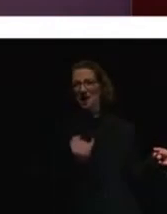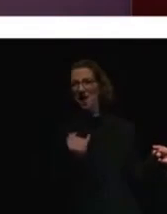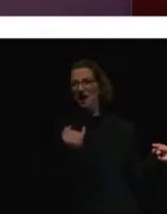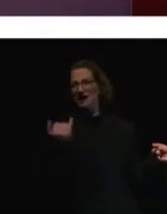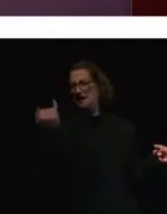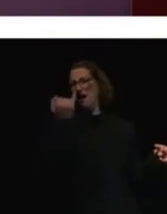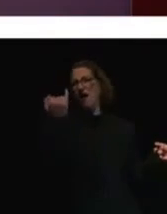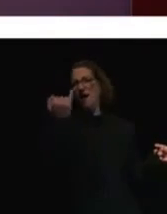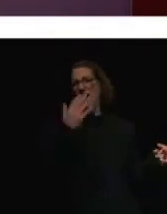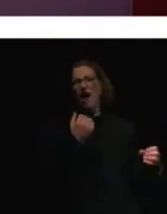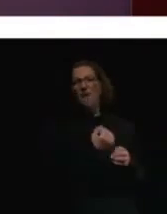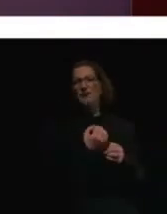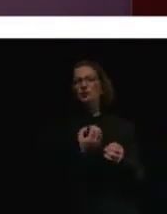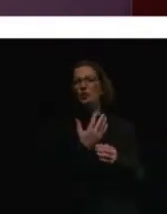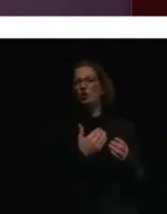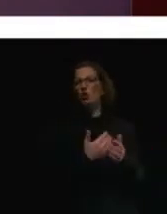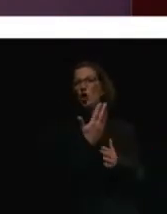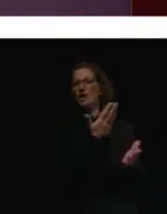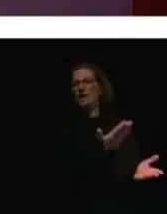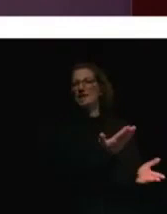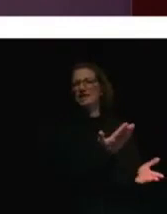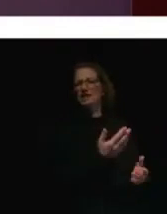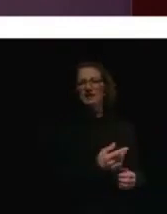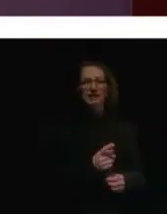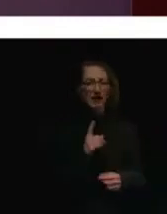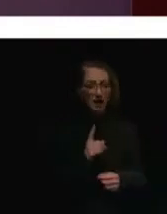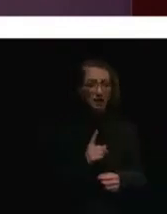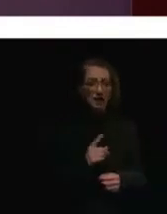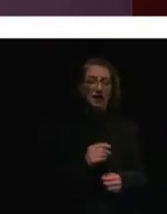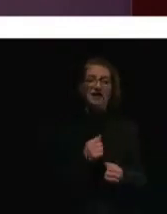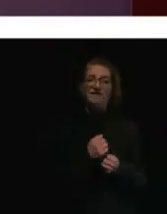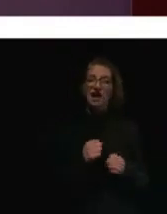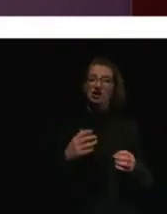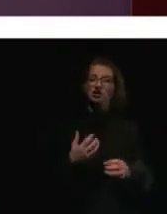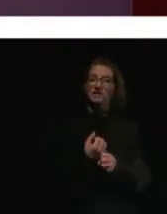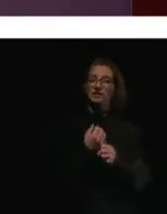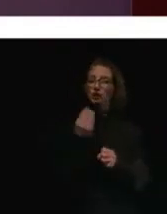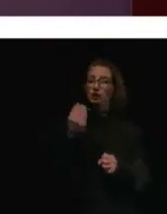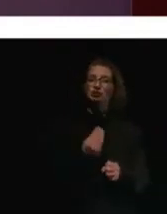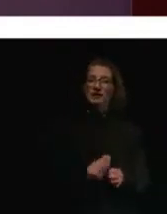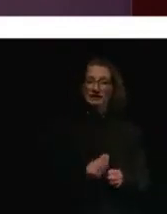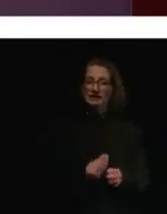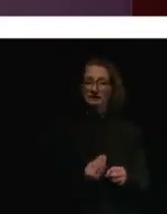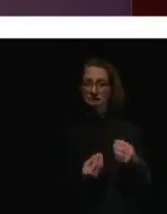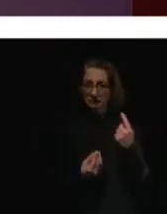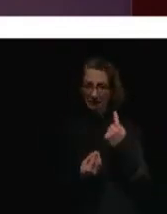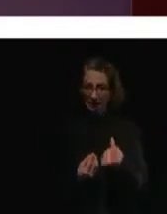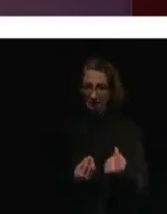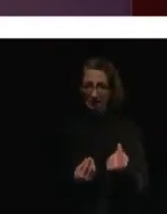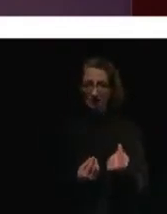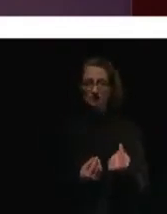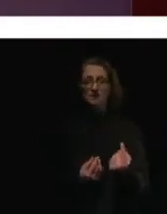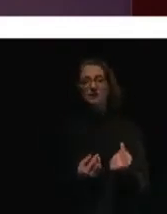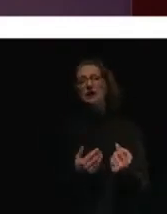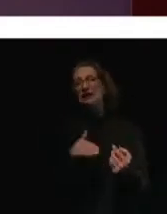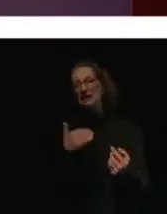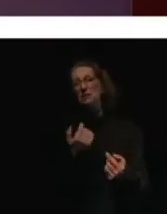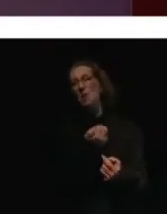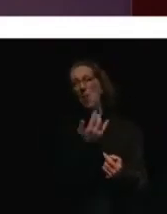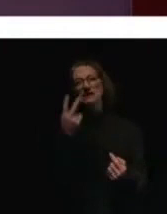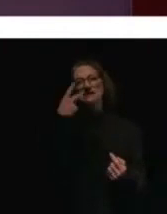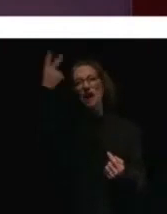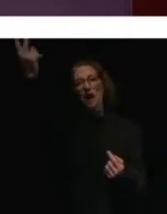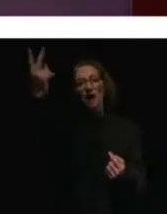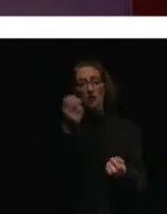And their work is often talked about as a new ideal, but freelance artists, aside from the few stars in the art